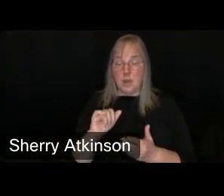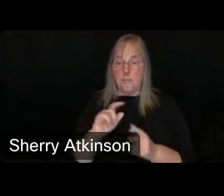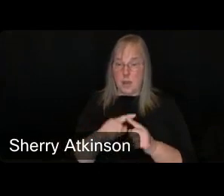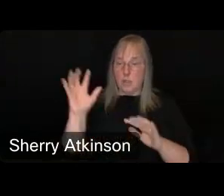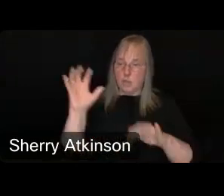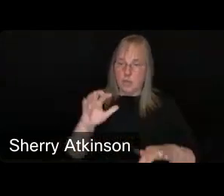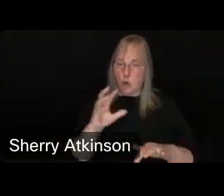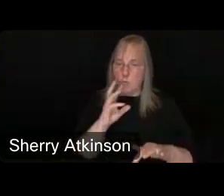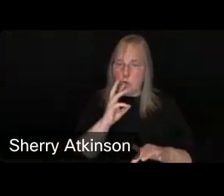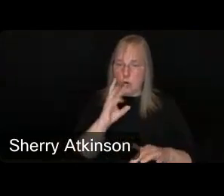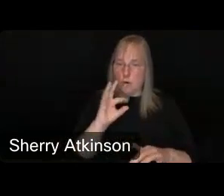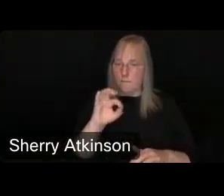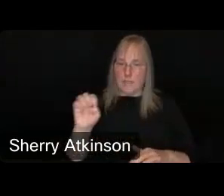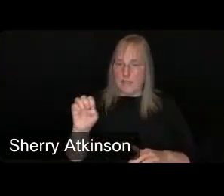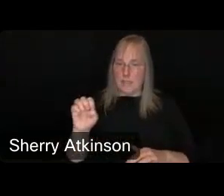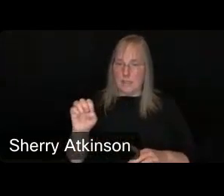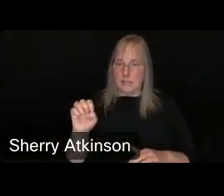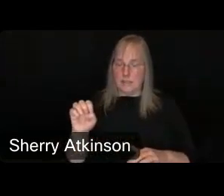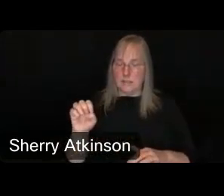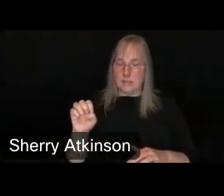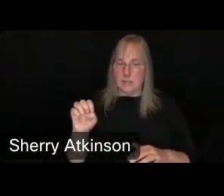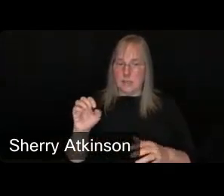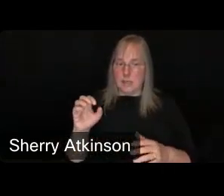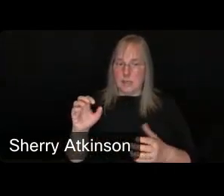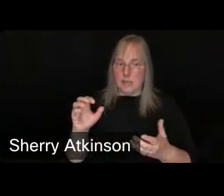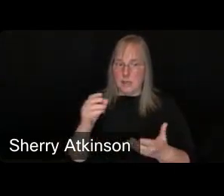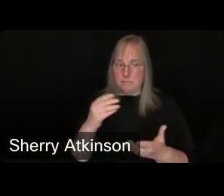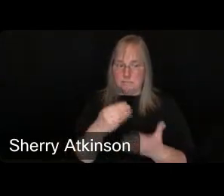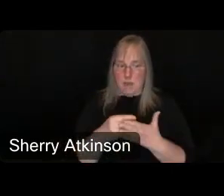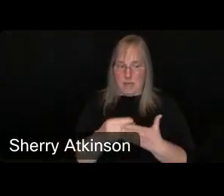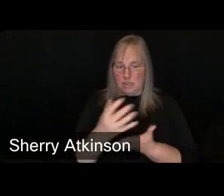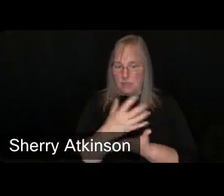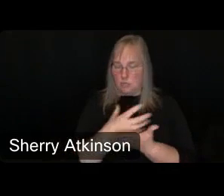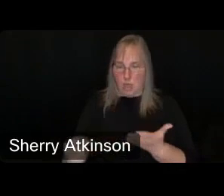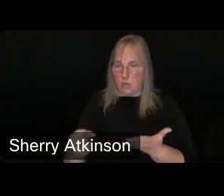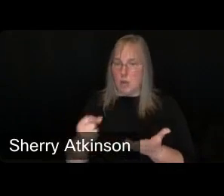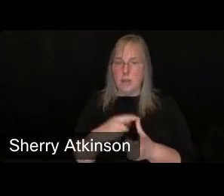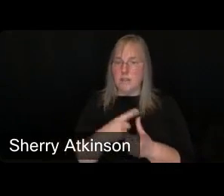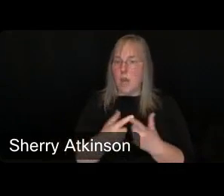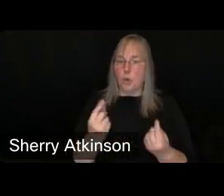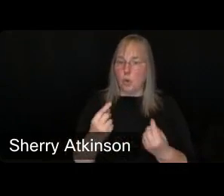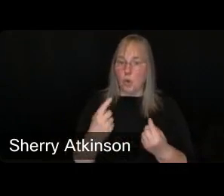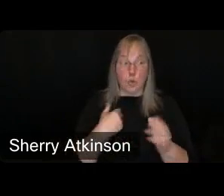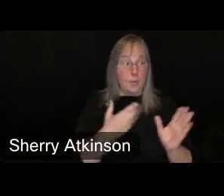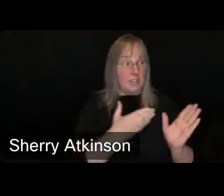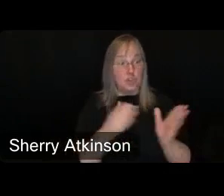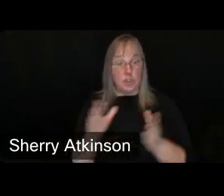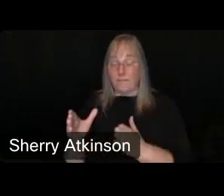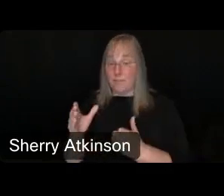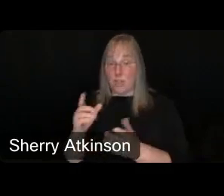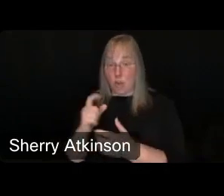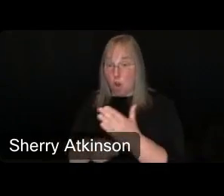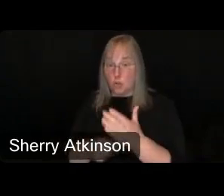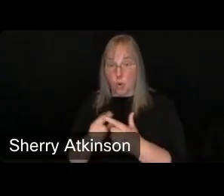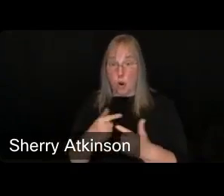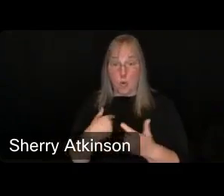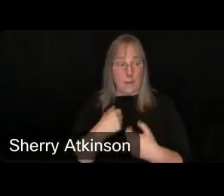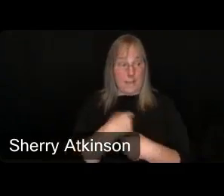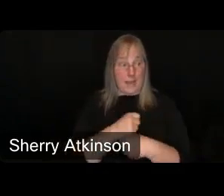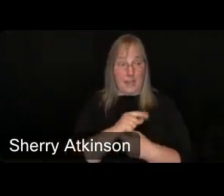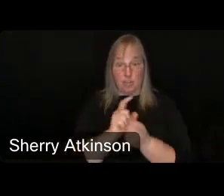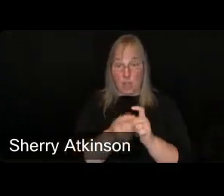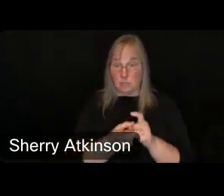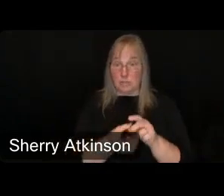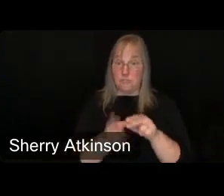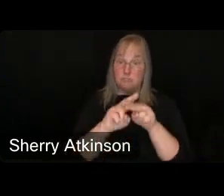drained, then what are we going to do? How do we shift the costs, or do we make adjustment to the fees? These are critical issues there.